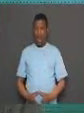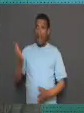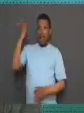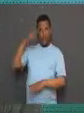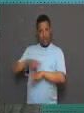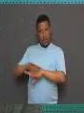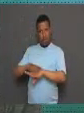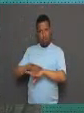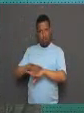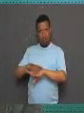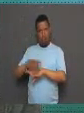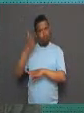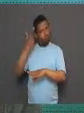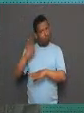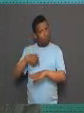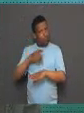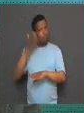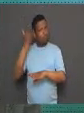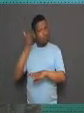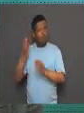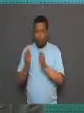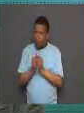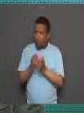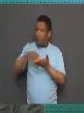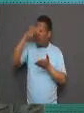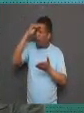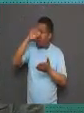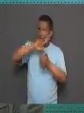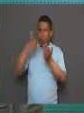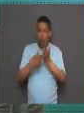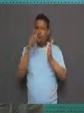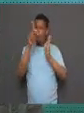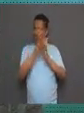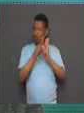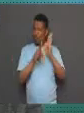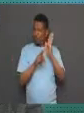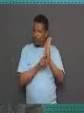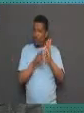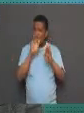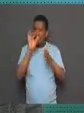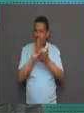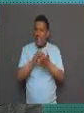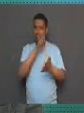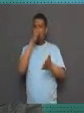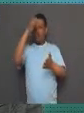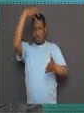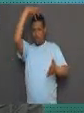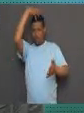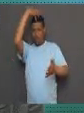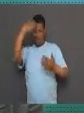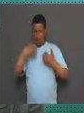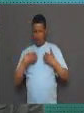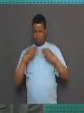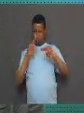Last time we were together, we learnt about the policies that the Ethiopian government has put